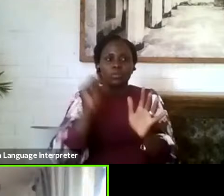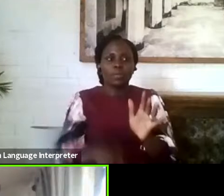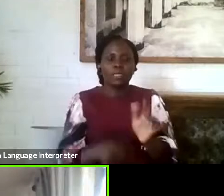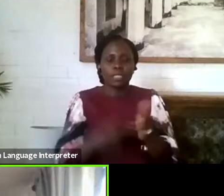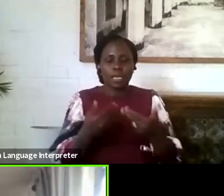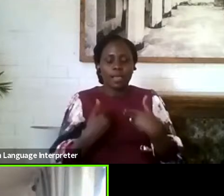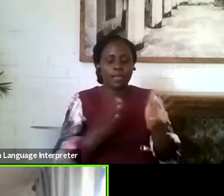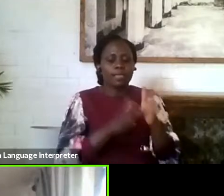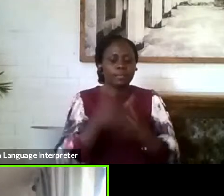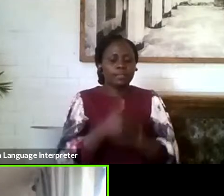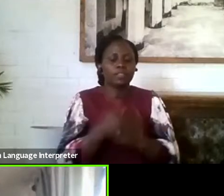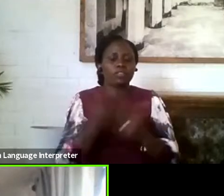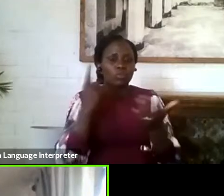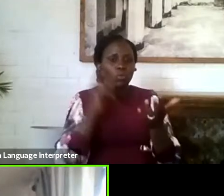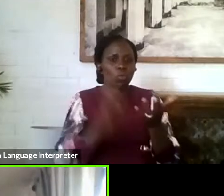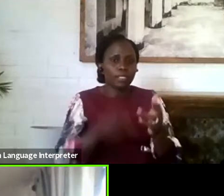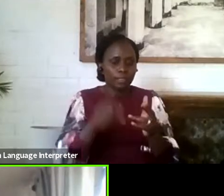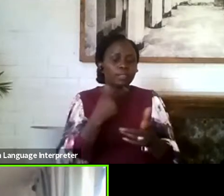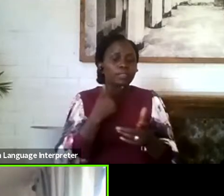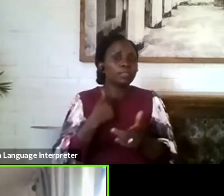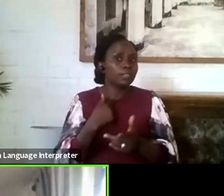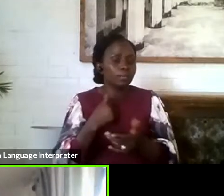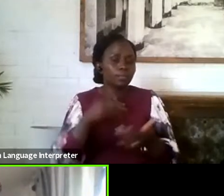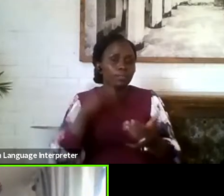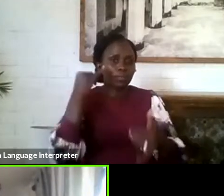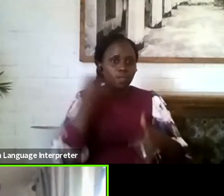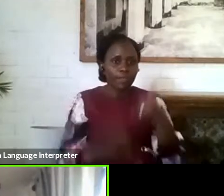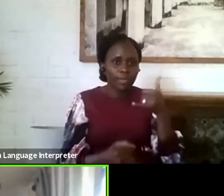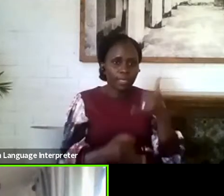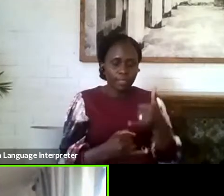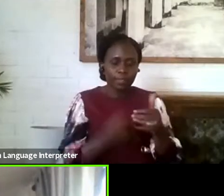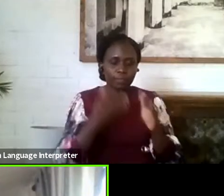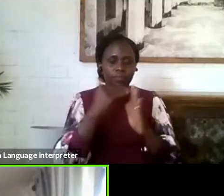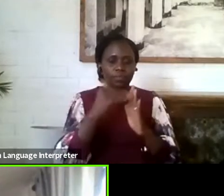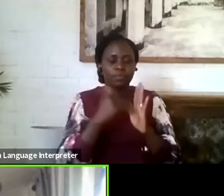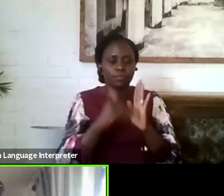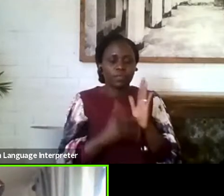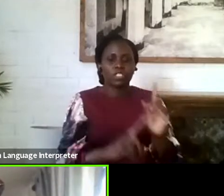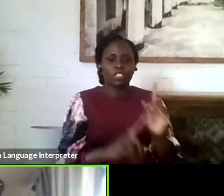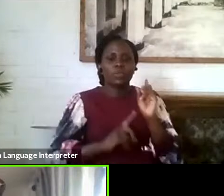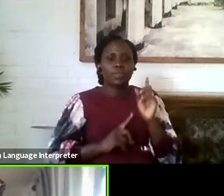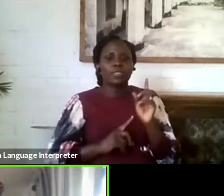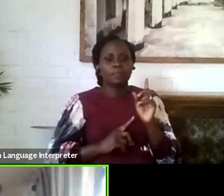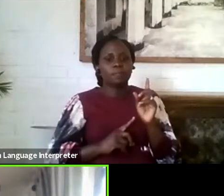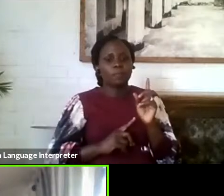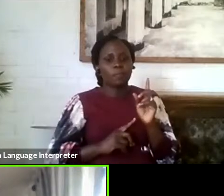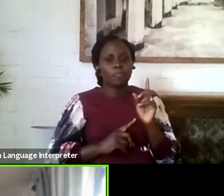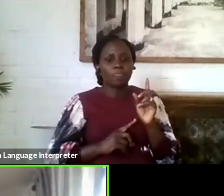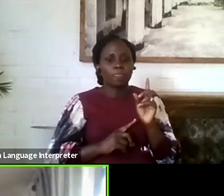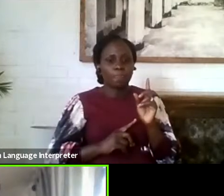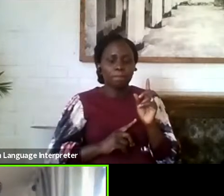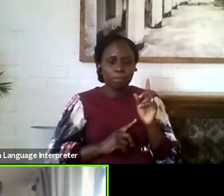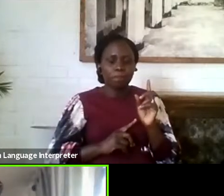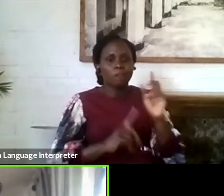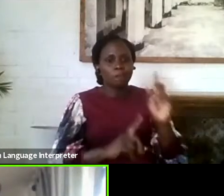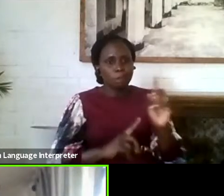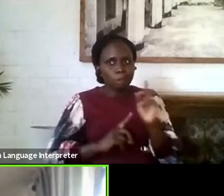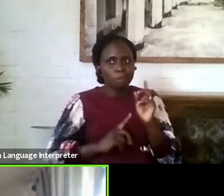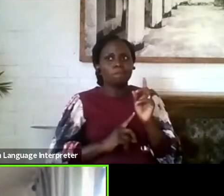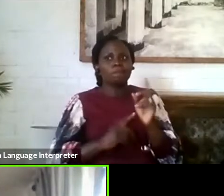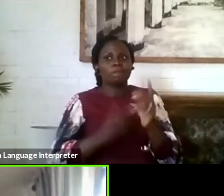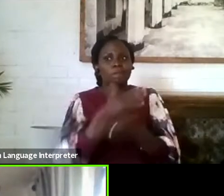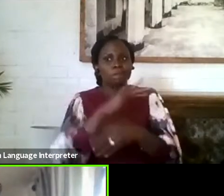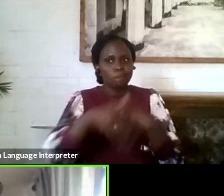they need. And finally on this list is security. All digital identity schemes need to be